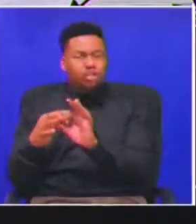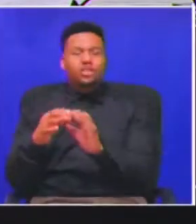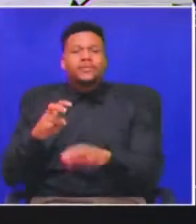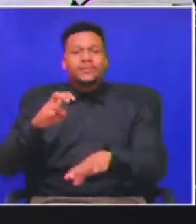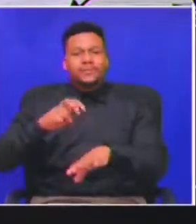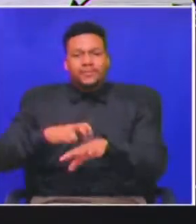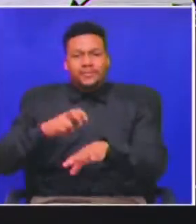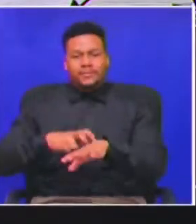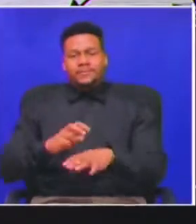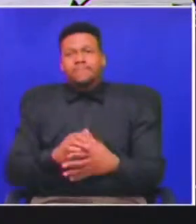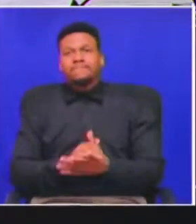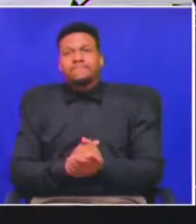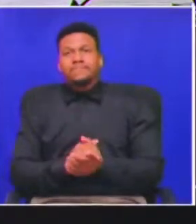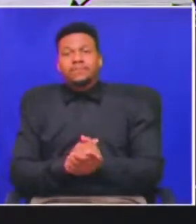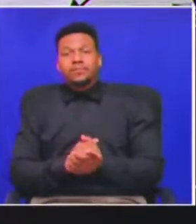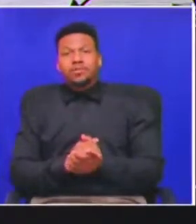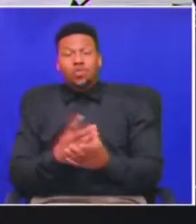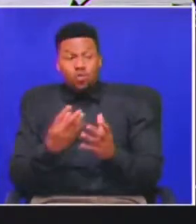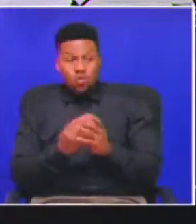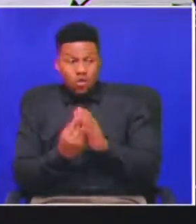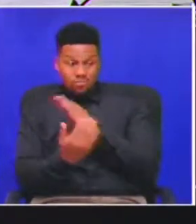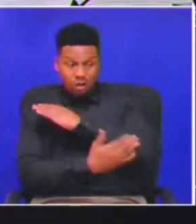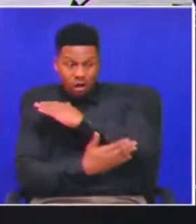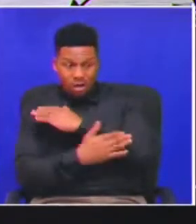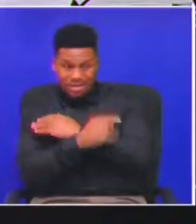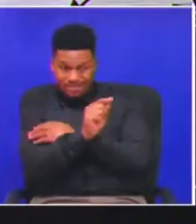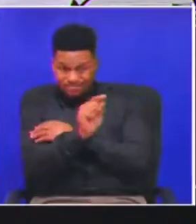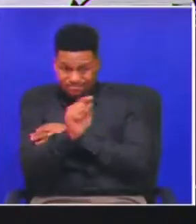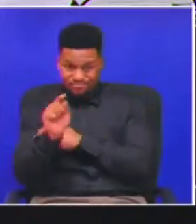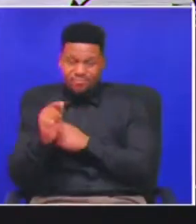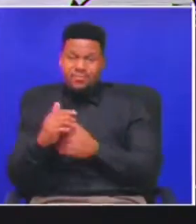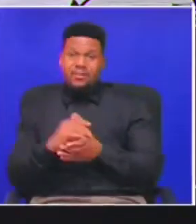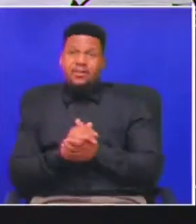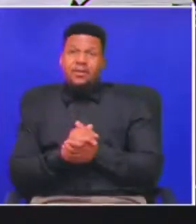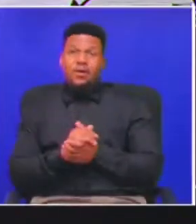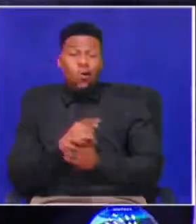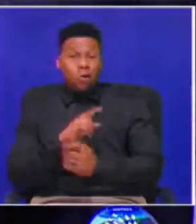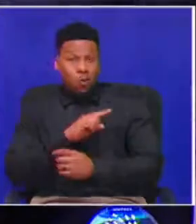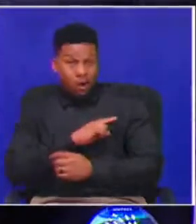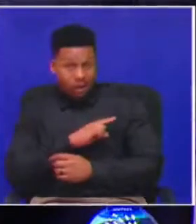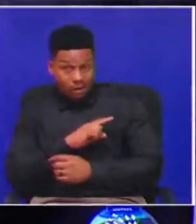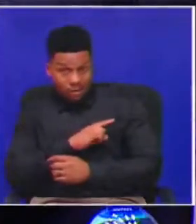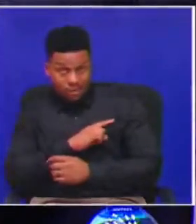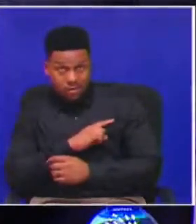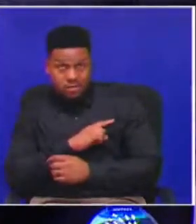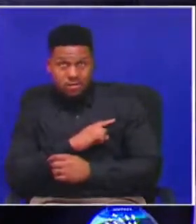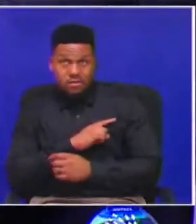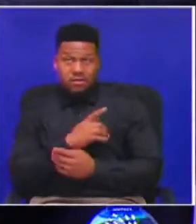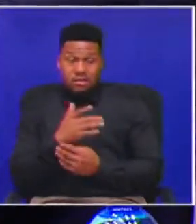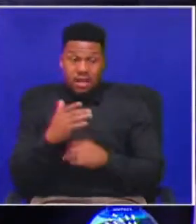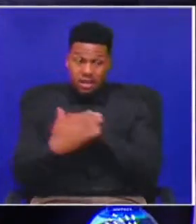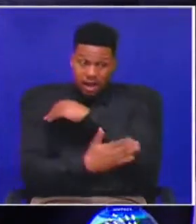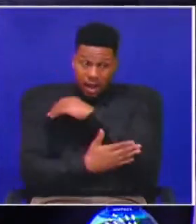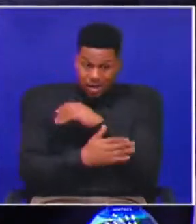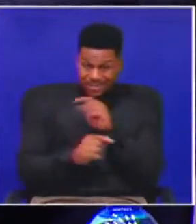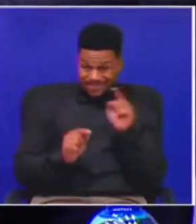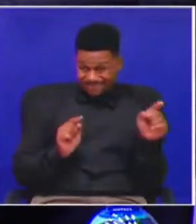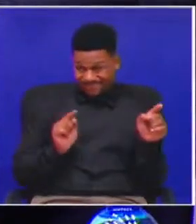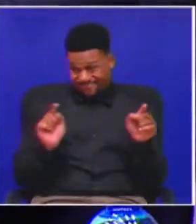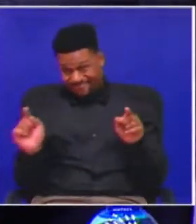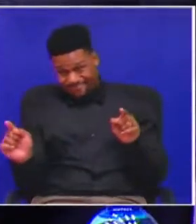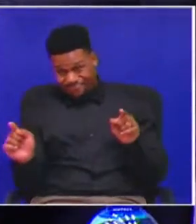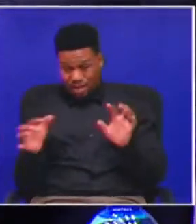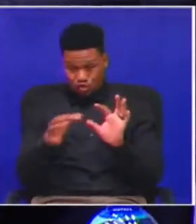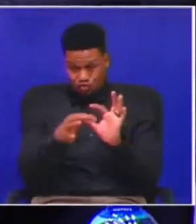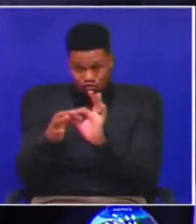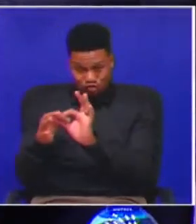that when bilateral relations are improved or are set up between two countries,